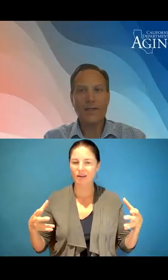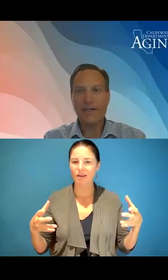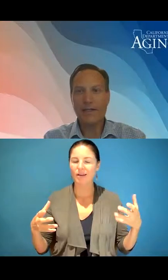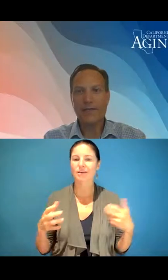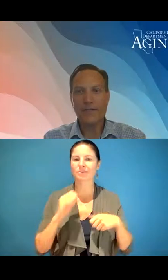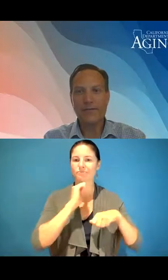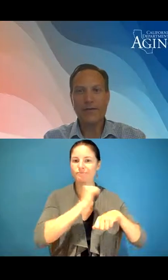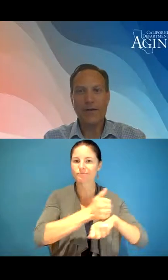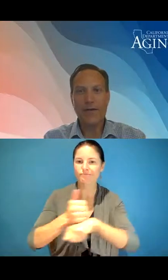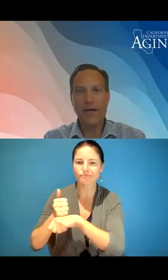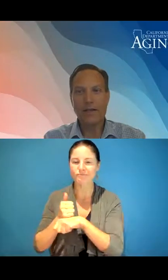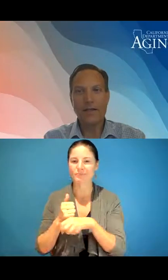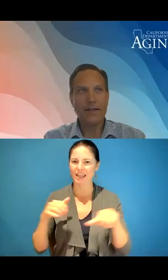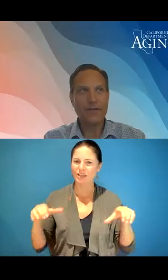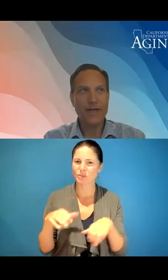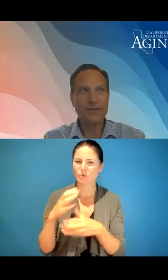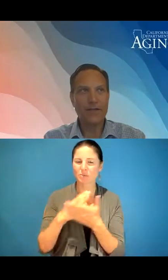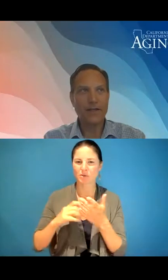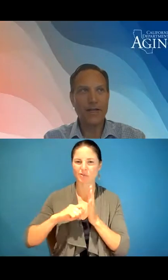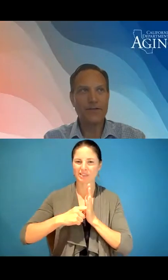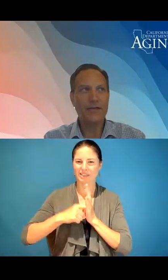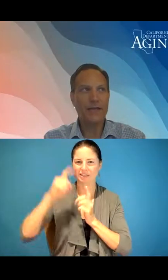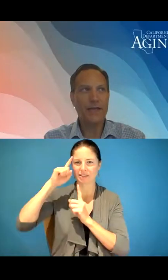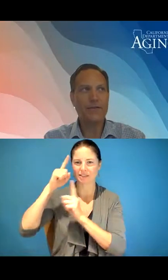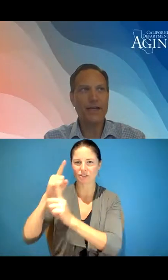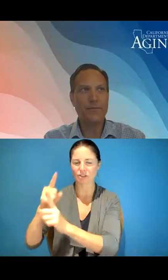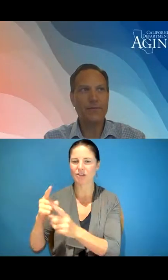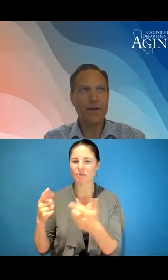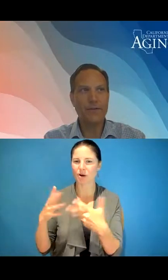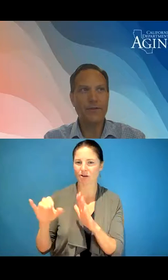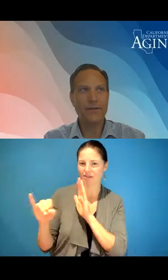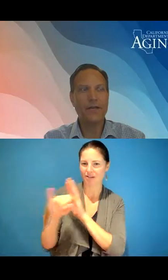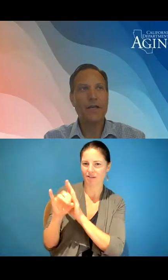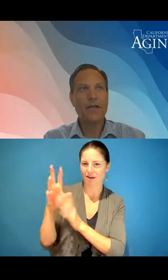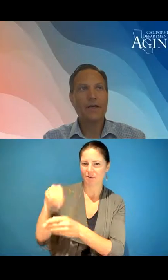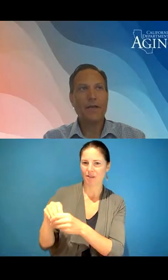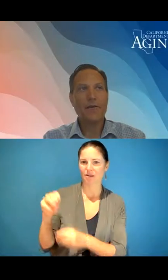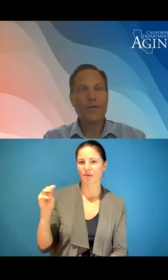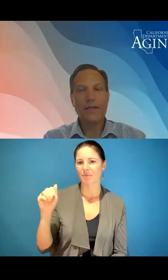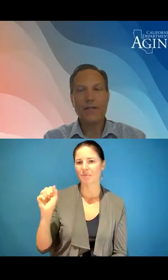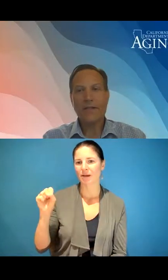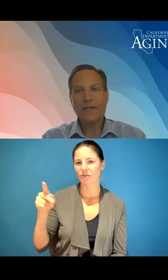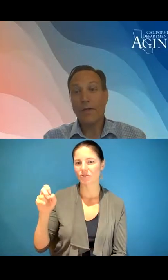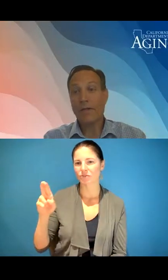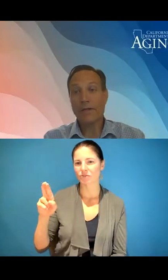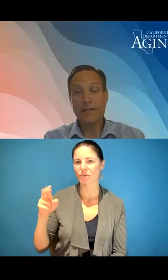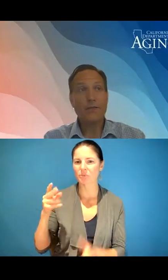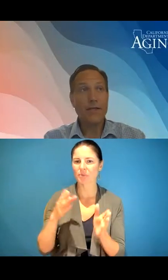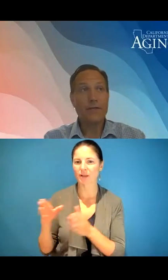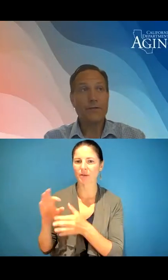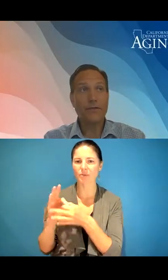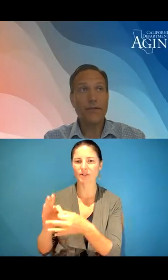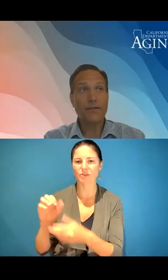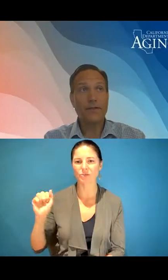of the key initiatives that were highlighted in the Master Plan on Aging and actually get moving on those. So in this section, what I'd like to do